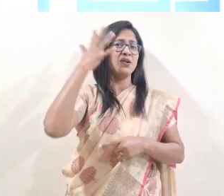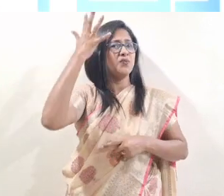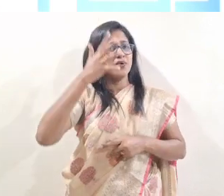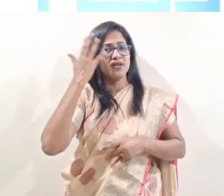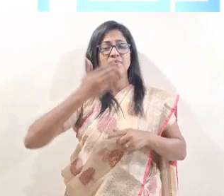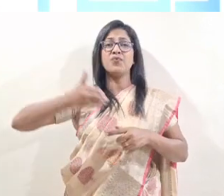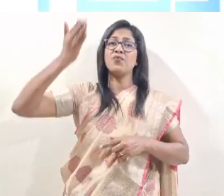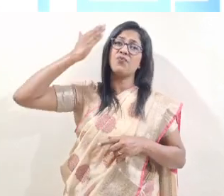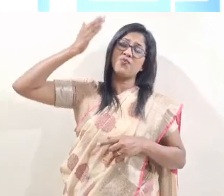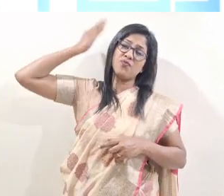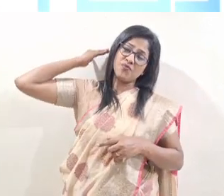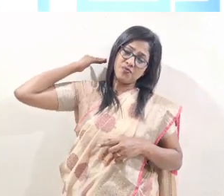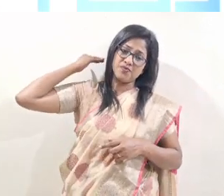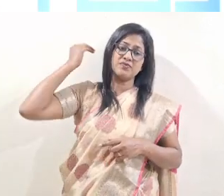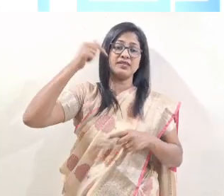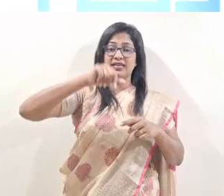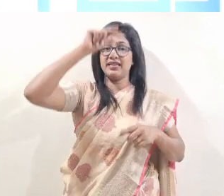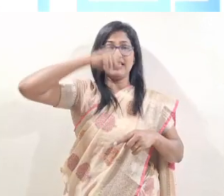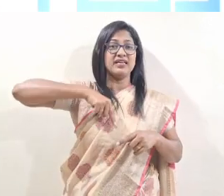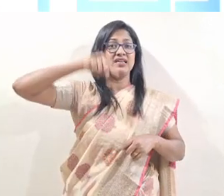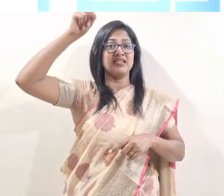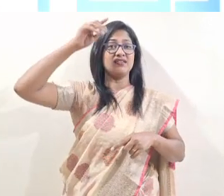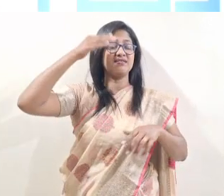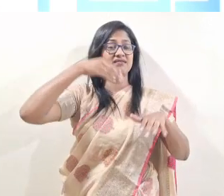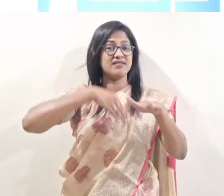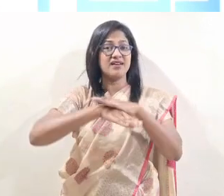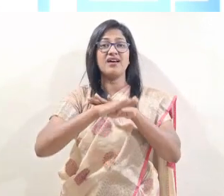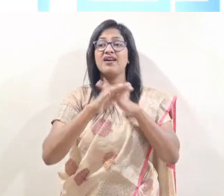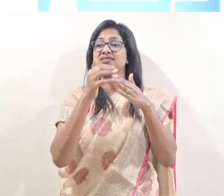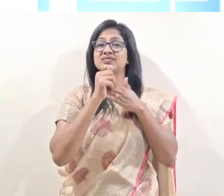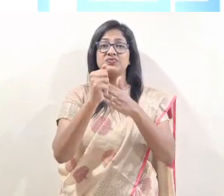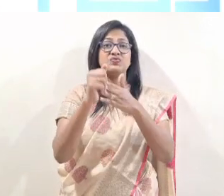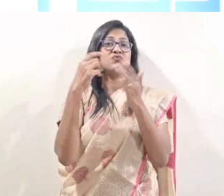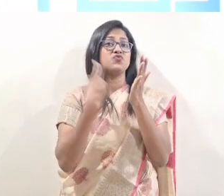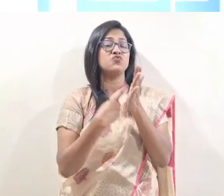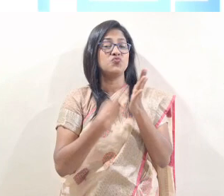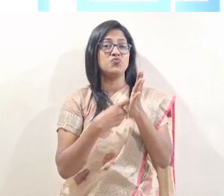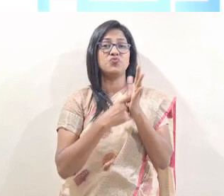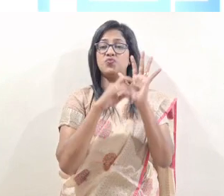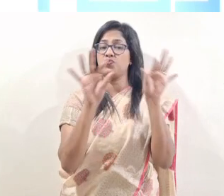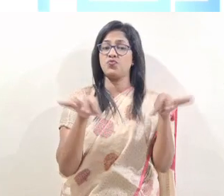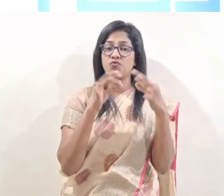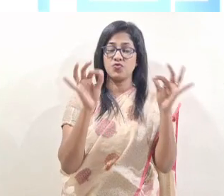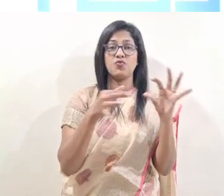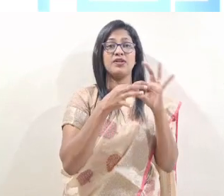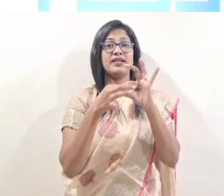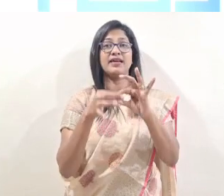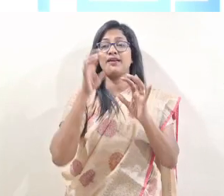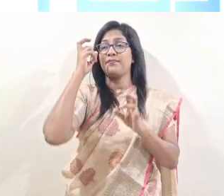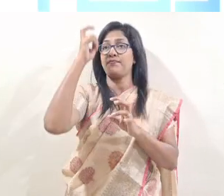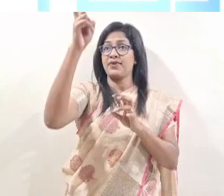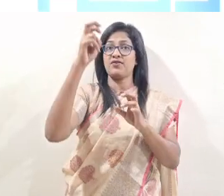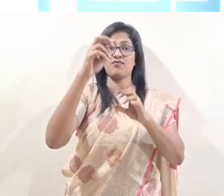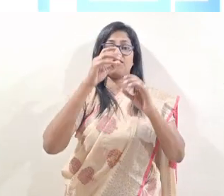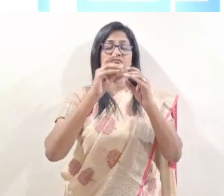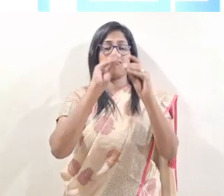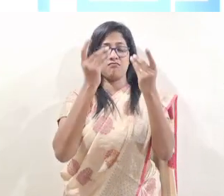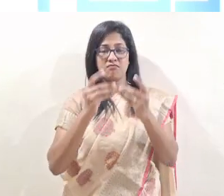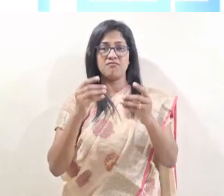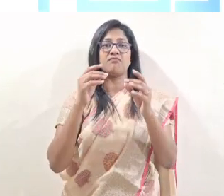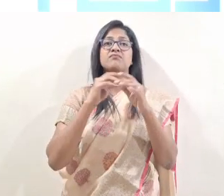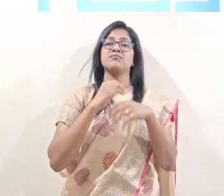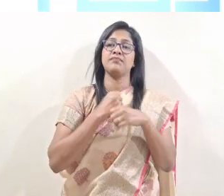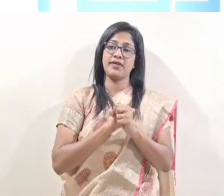for a very, very long time that in India we did not have any guidelines to design and plan our metro stations. And